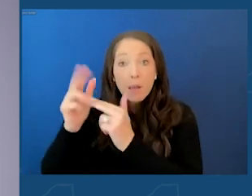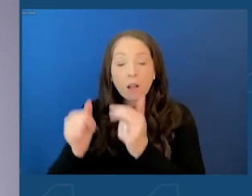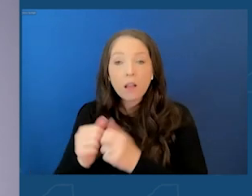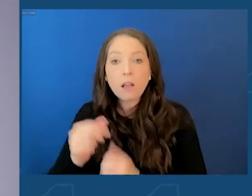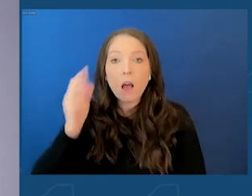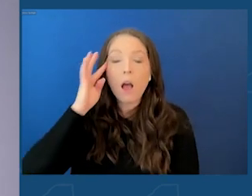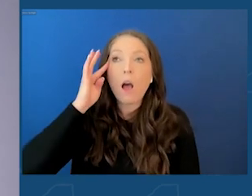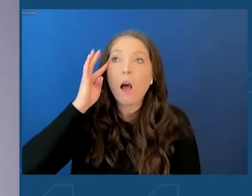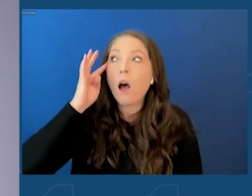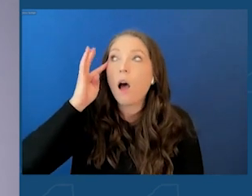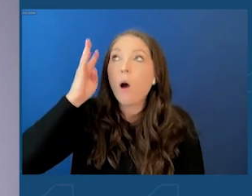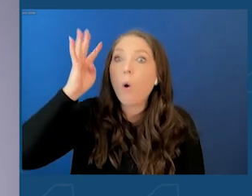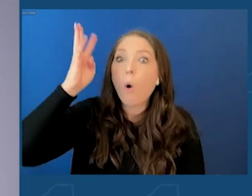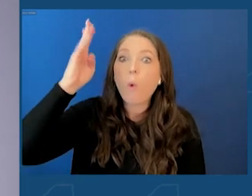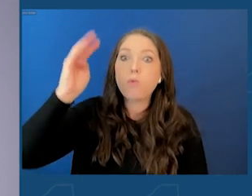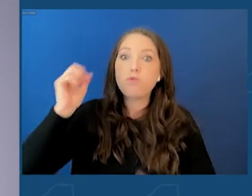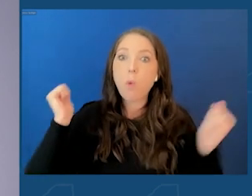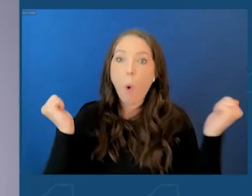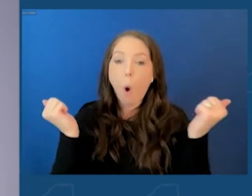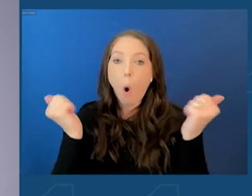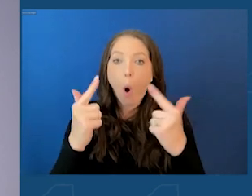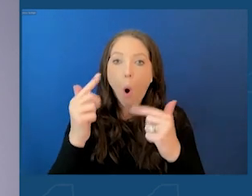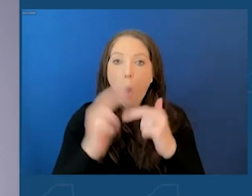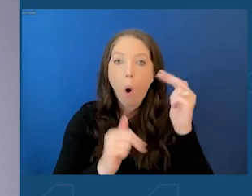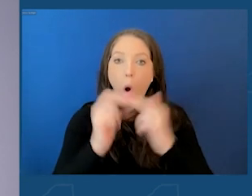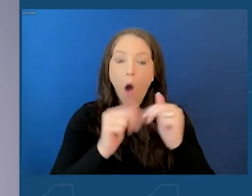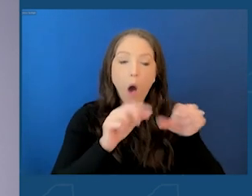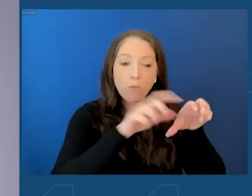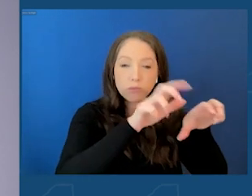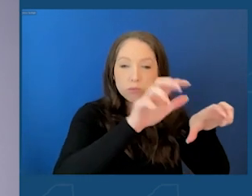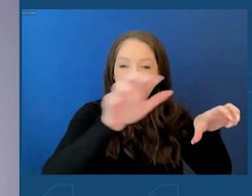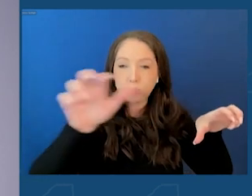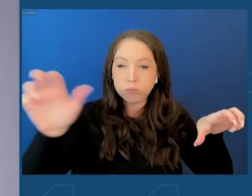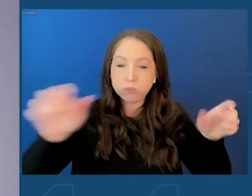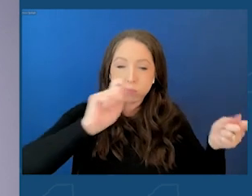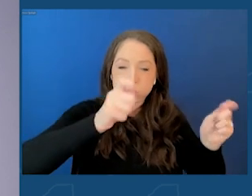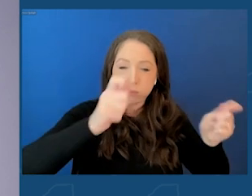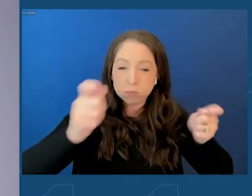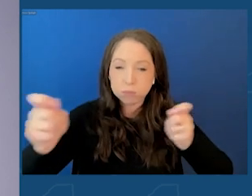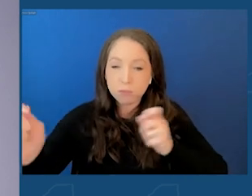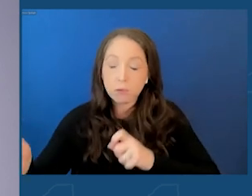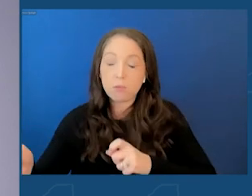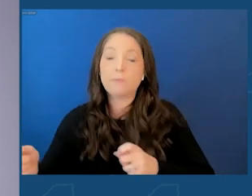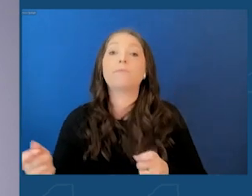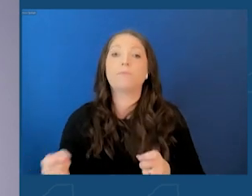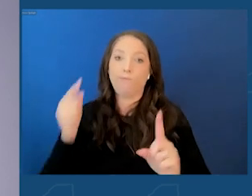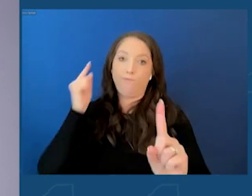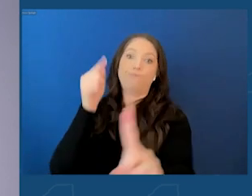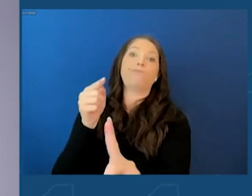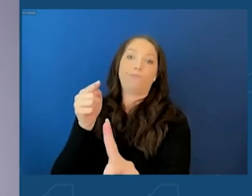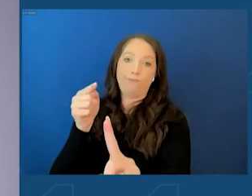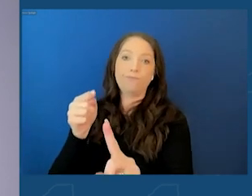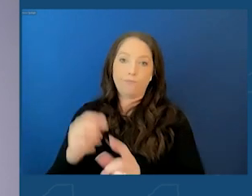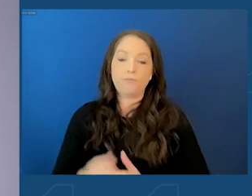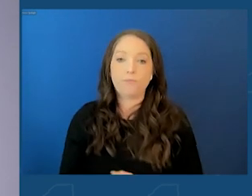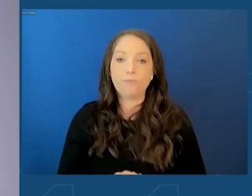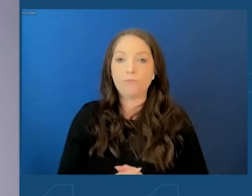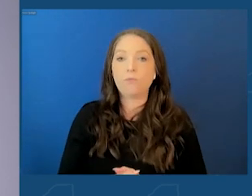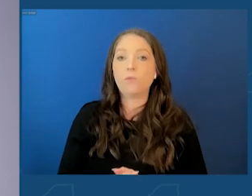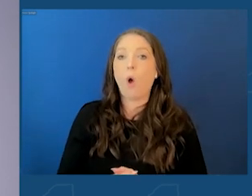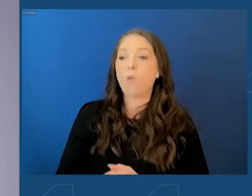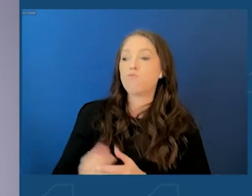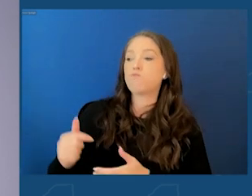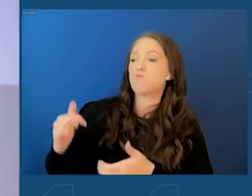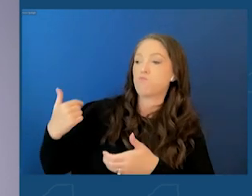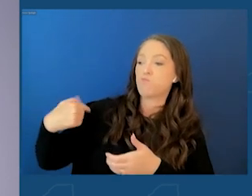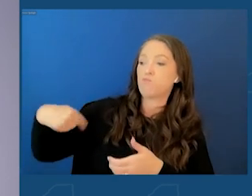the skyscrapers you see here. That's what we're going for. So we're continuing these efforts. So collectively we've said, we